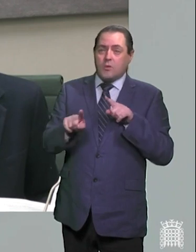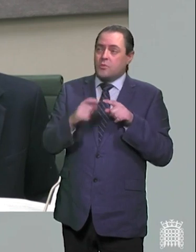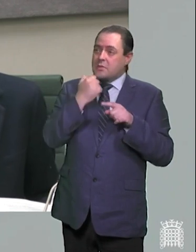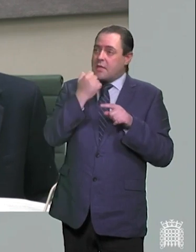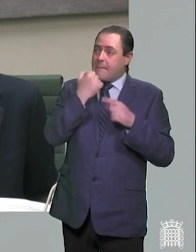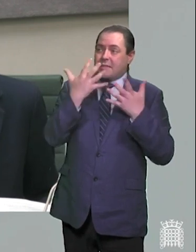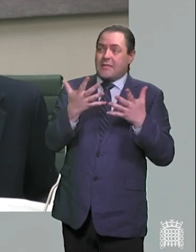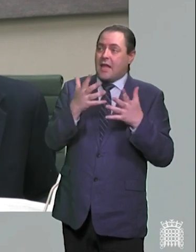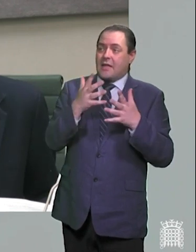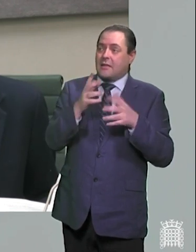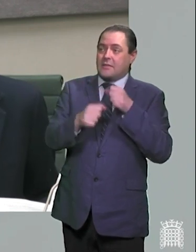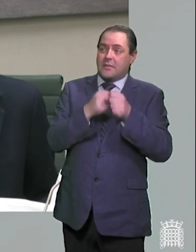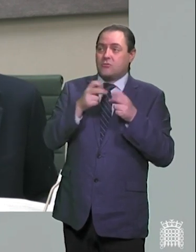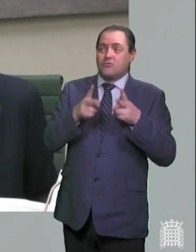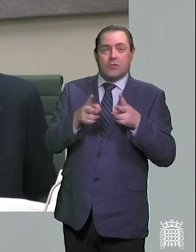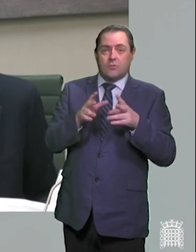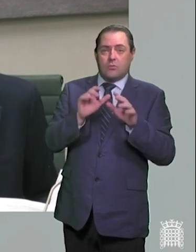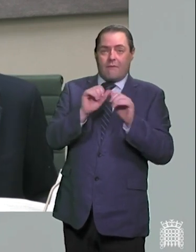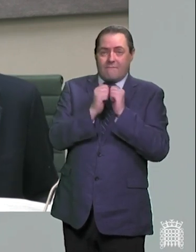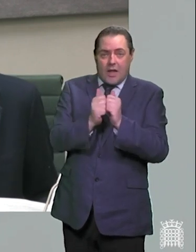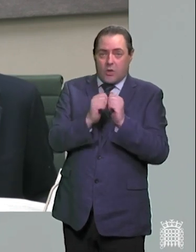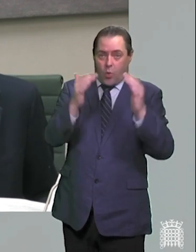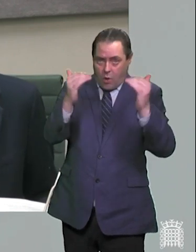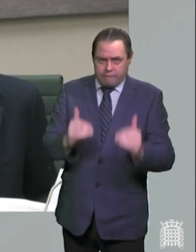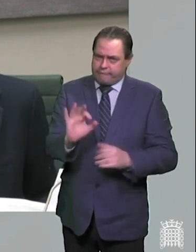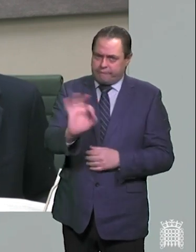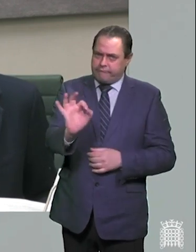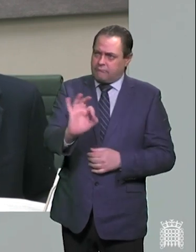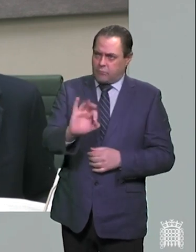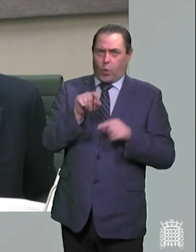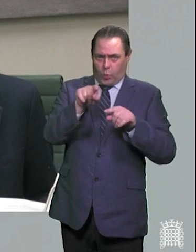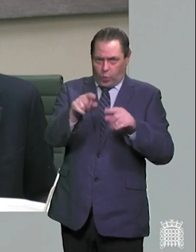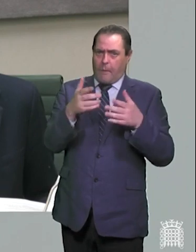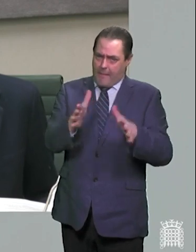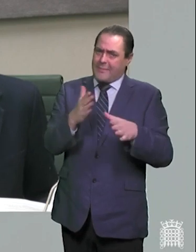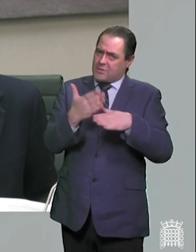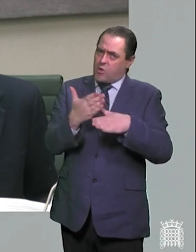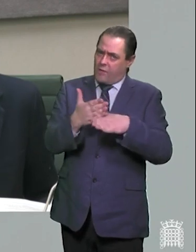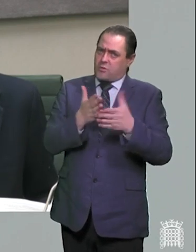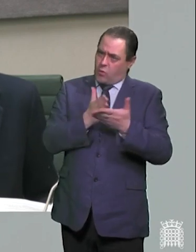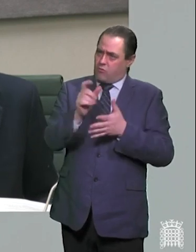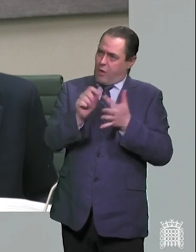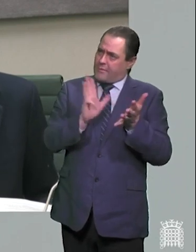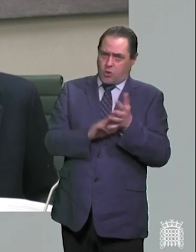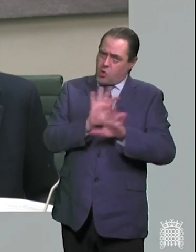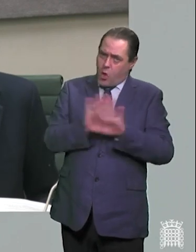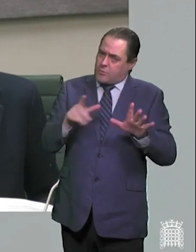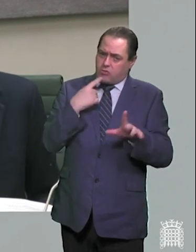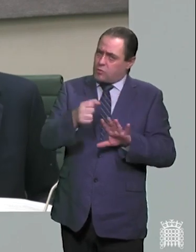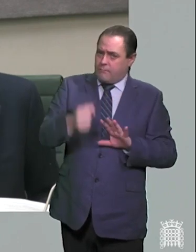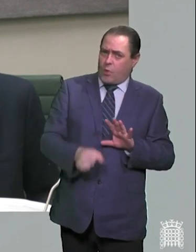10 during the COVID, including you, by the way, and the public service you gave during your period as Prime Minister during the